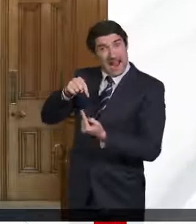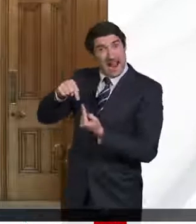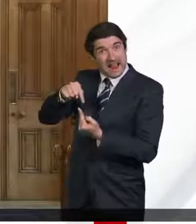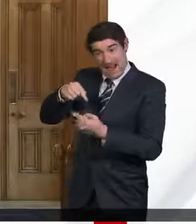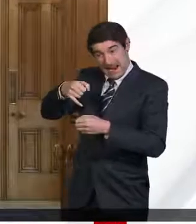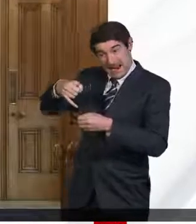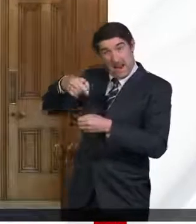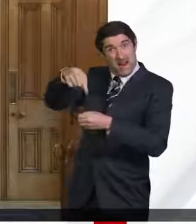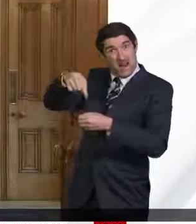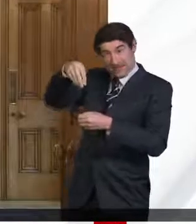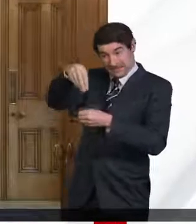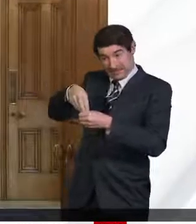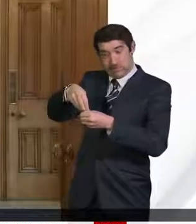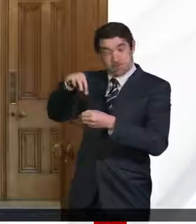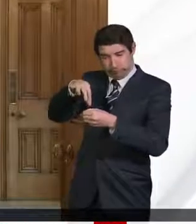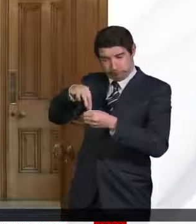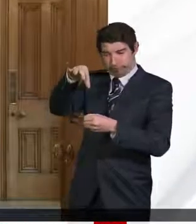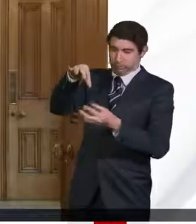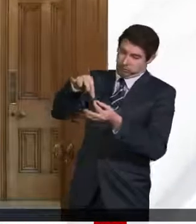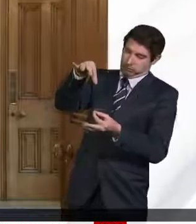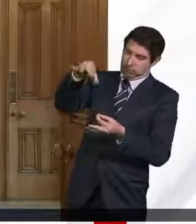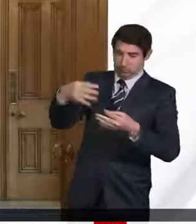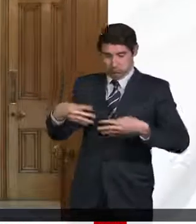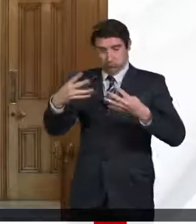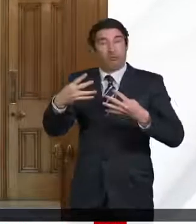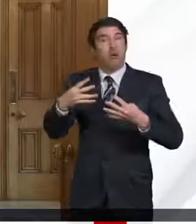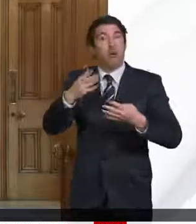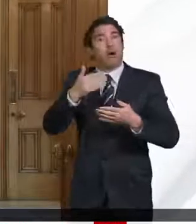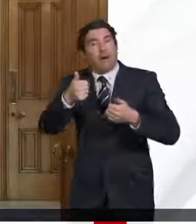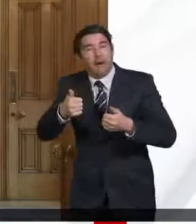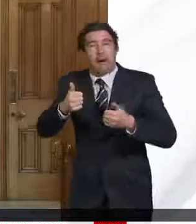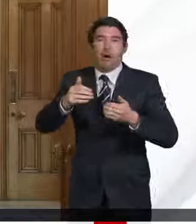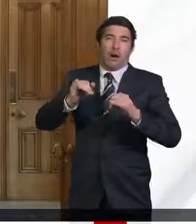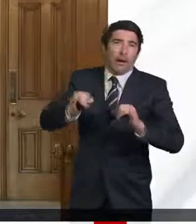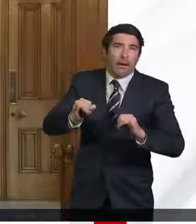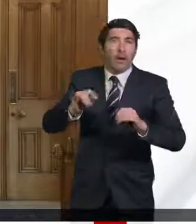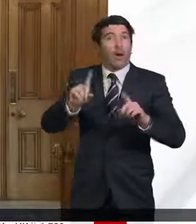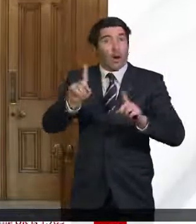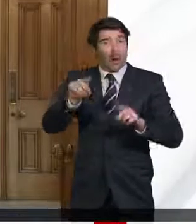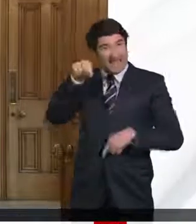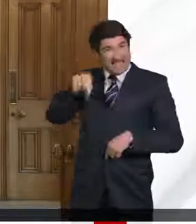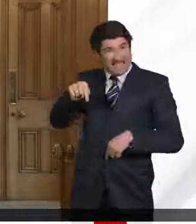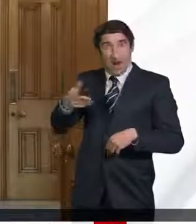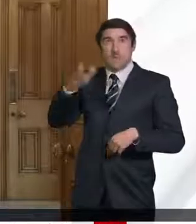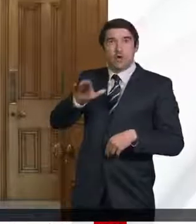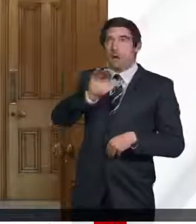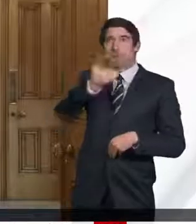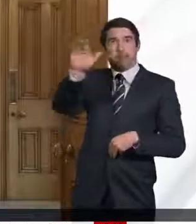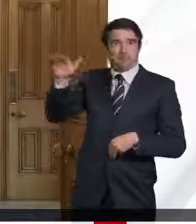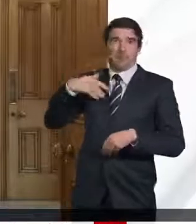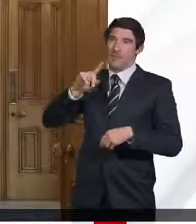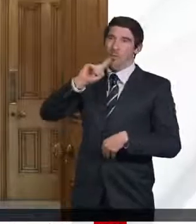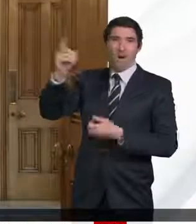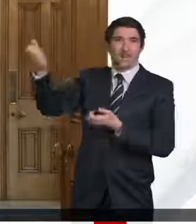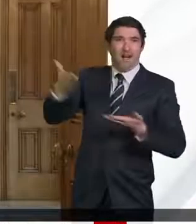ensure that we get the material we need to increase tests of all kinds. And as well as increasing the number of staff on the front